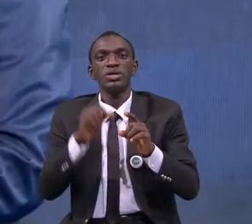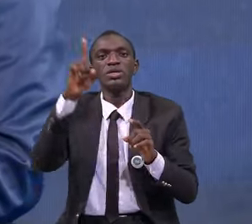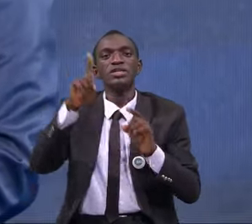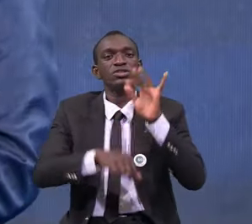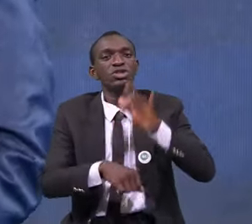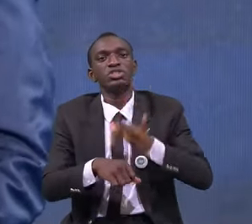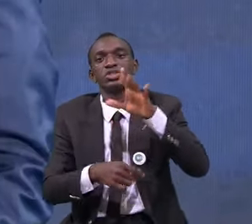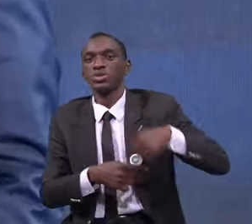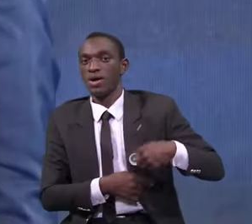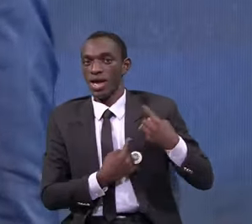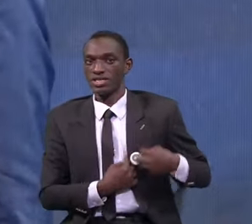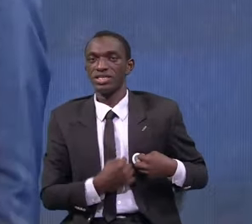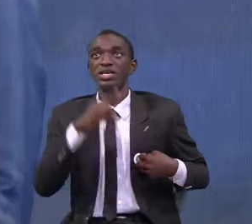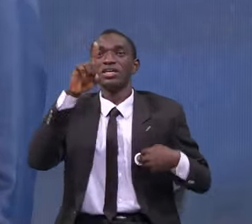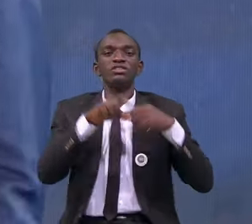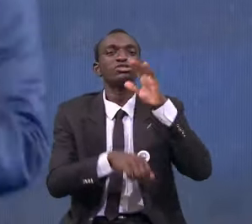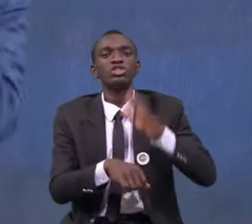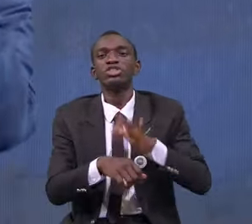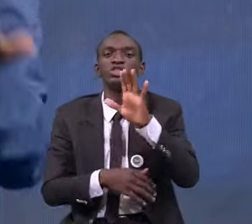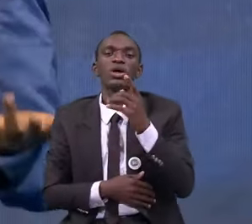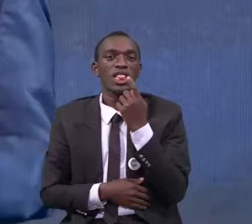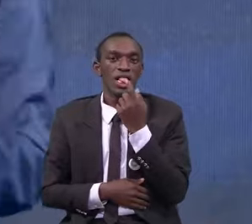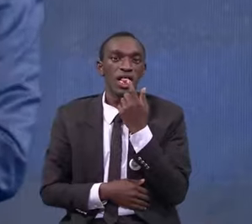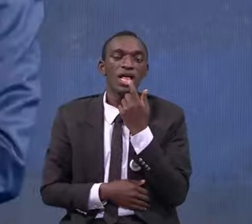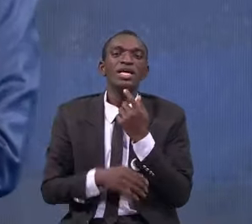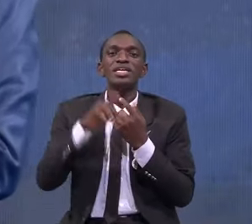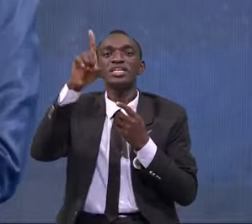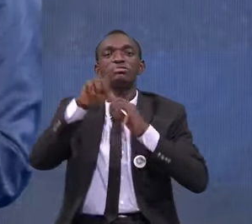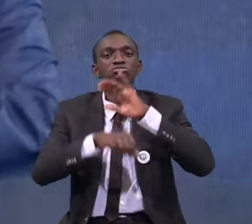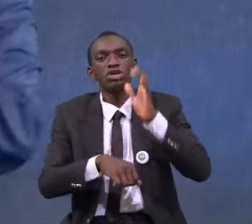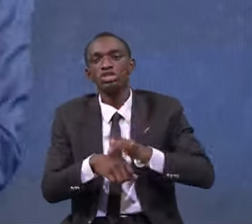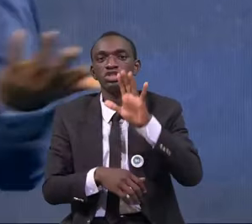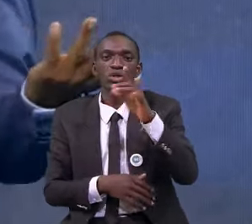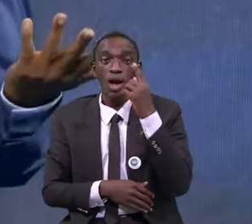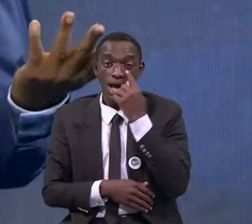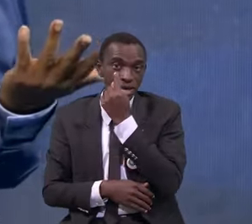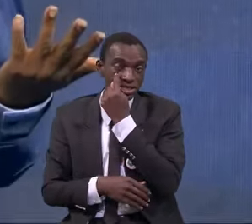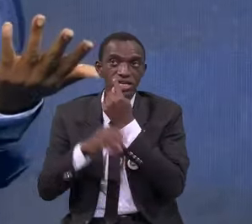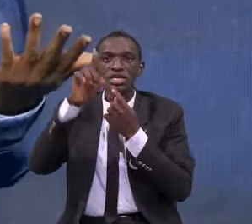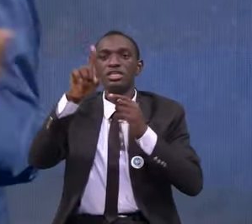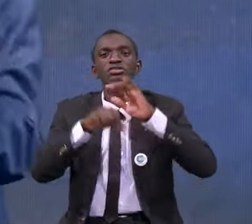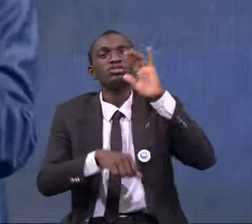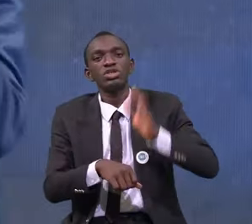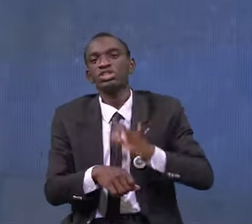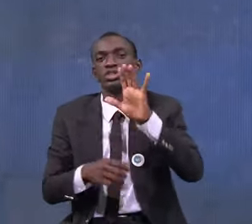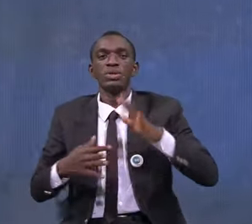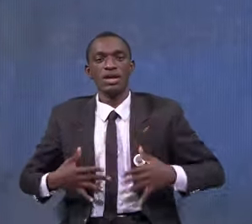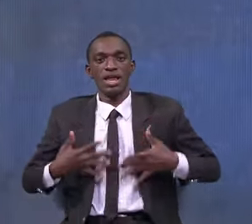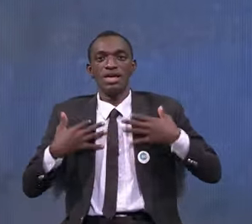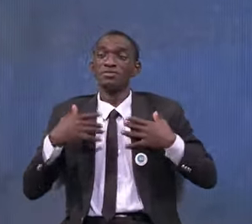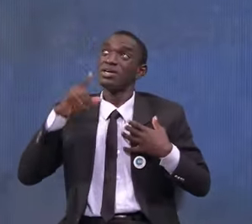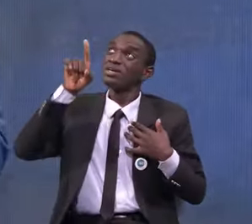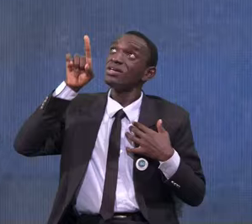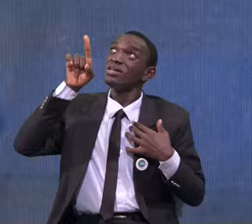heart, he touches your tongue, he touches your eyes, he touches your life, he